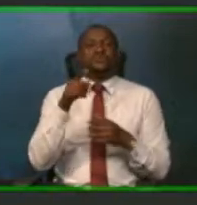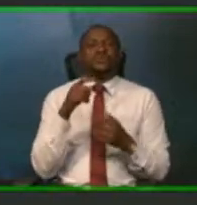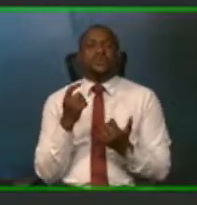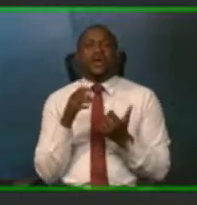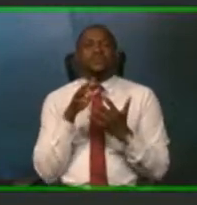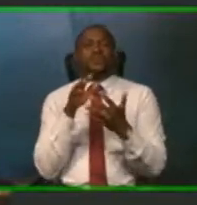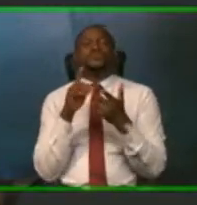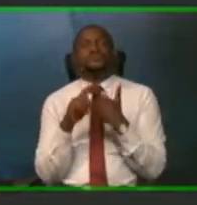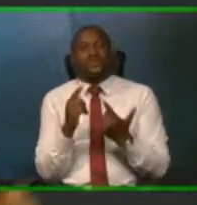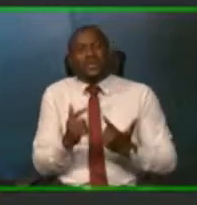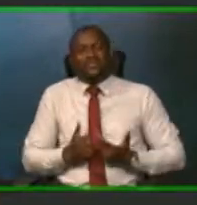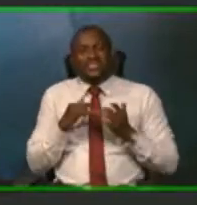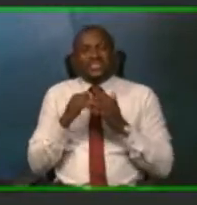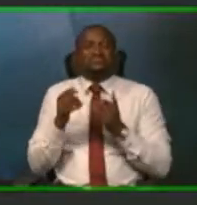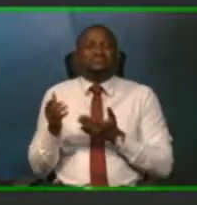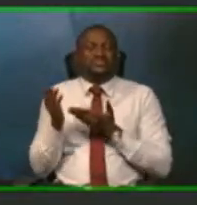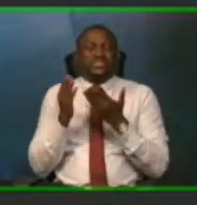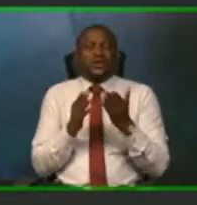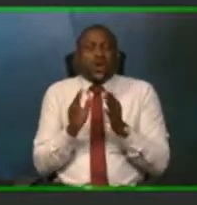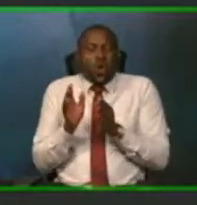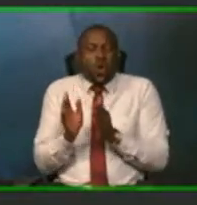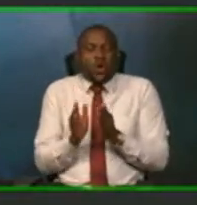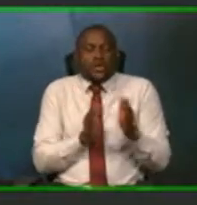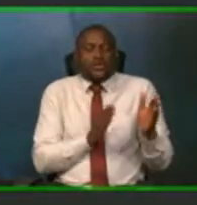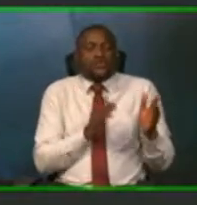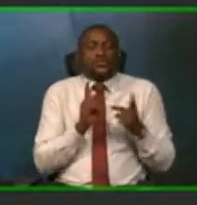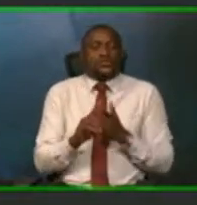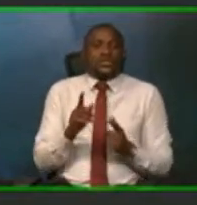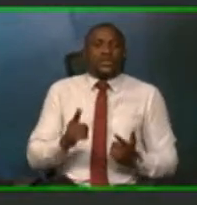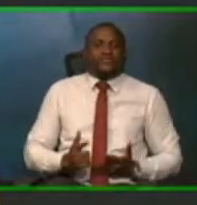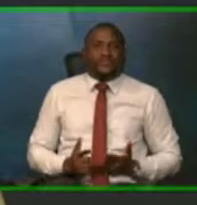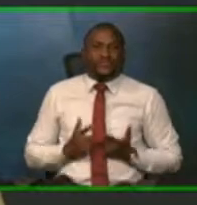bring dexterity and order to your life. Are we together?